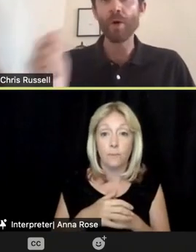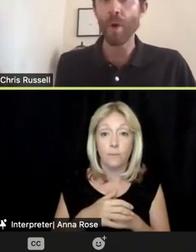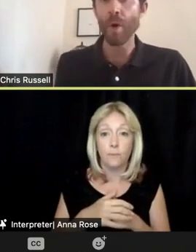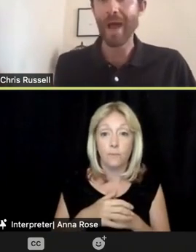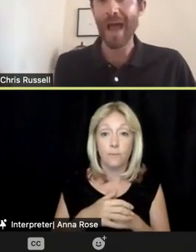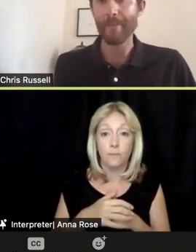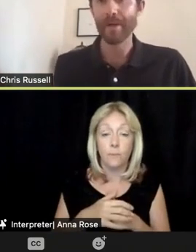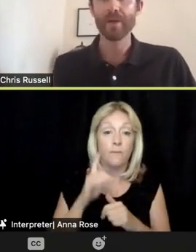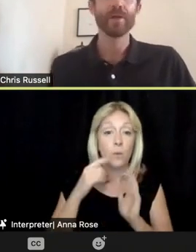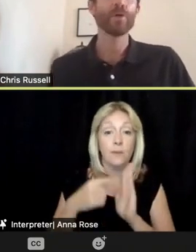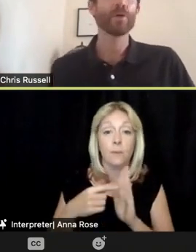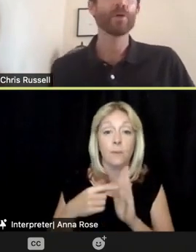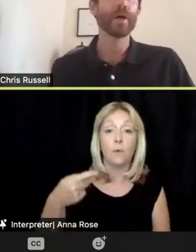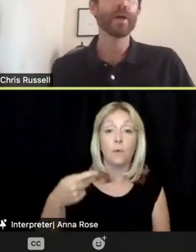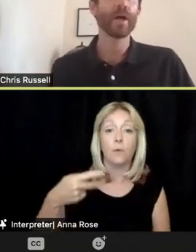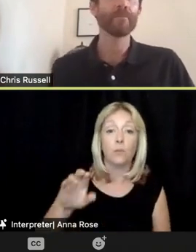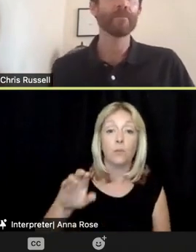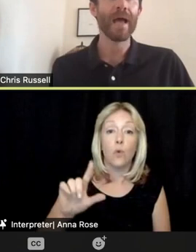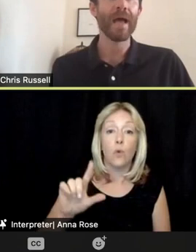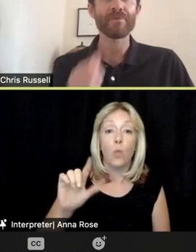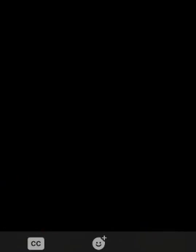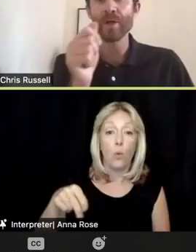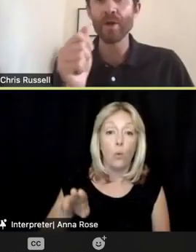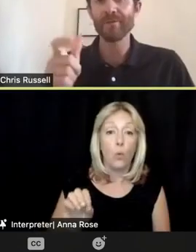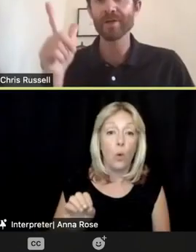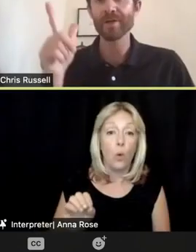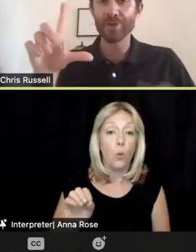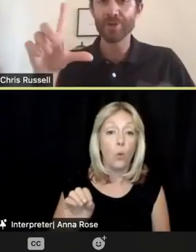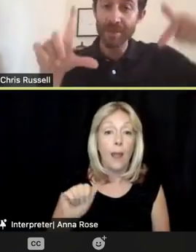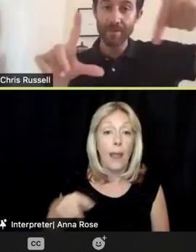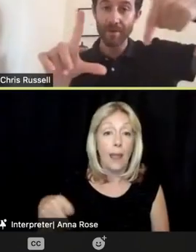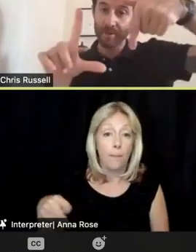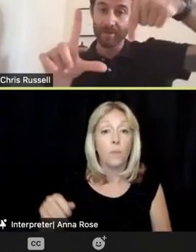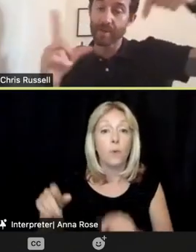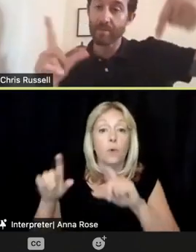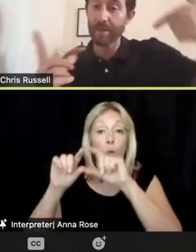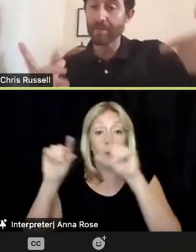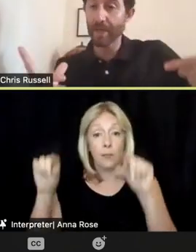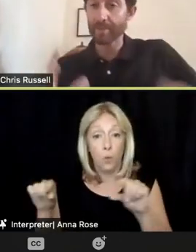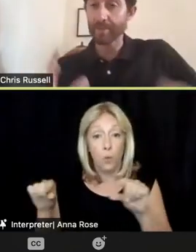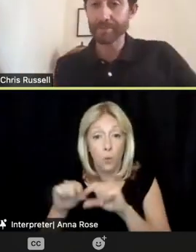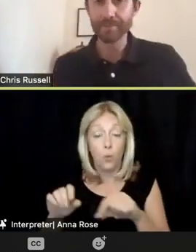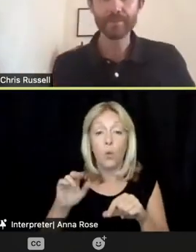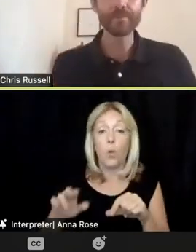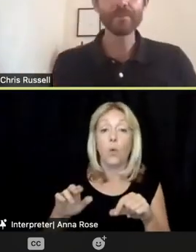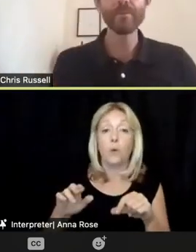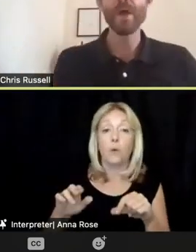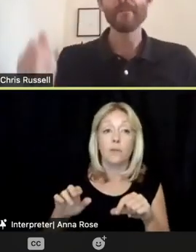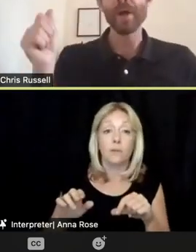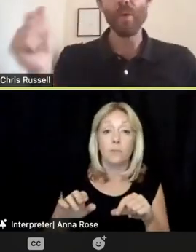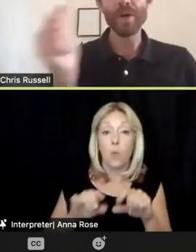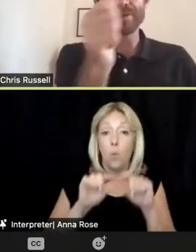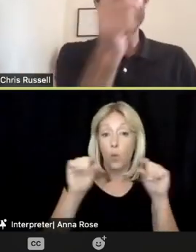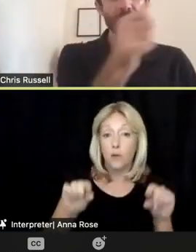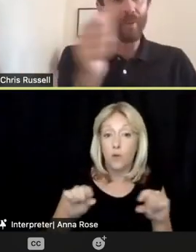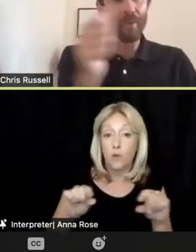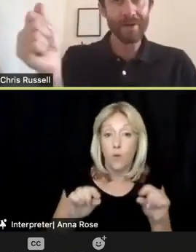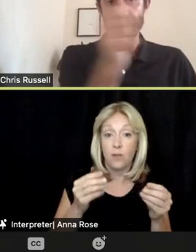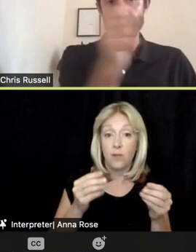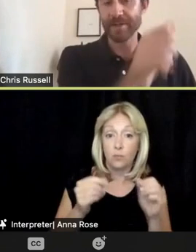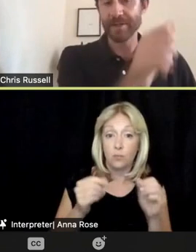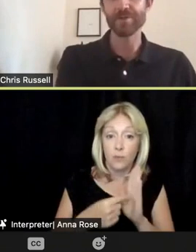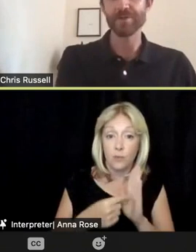the Proloquo app. You could have a window for a tangible symbol. It might be bigger. But a window is